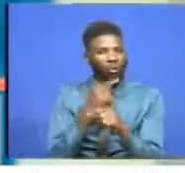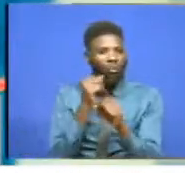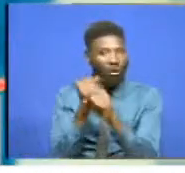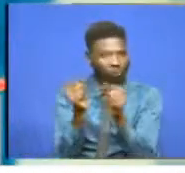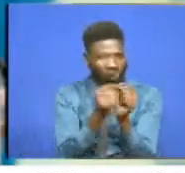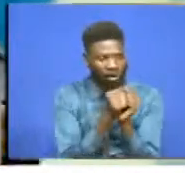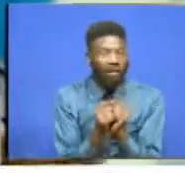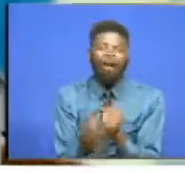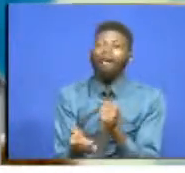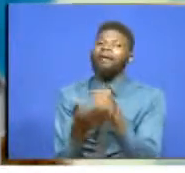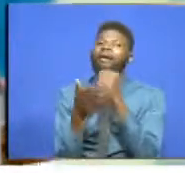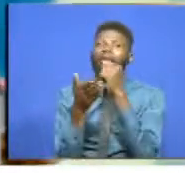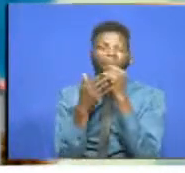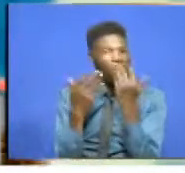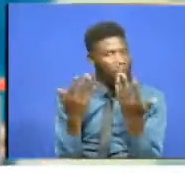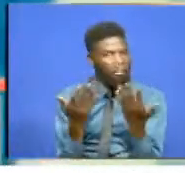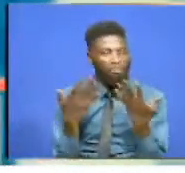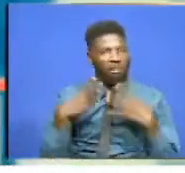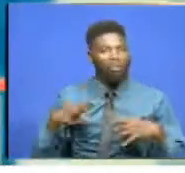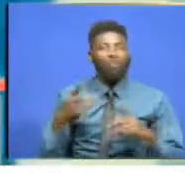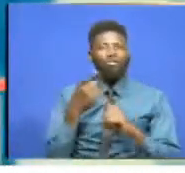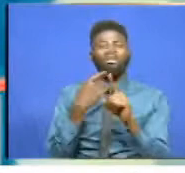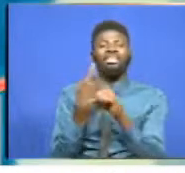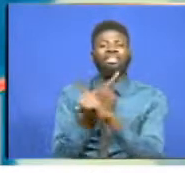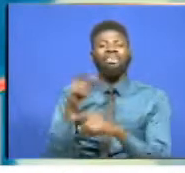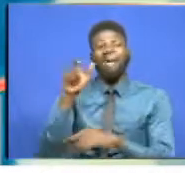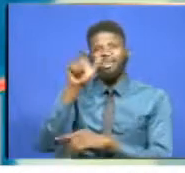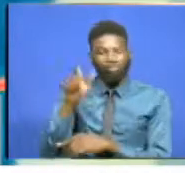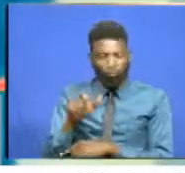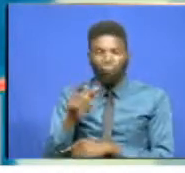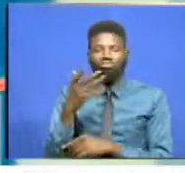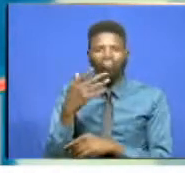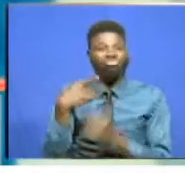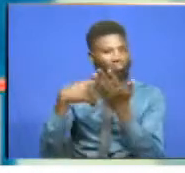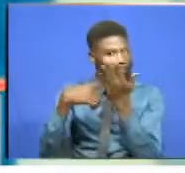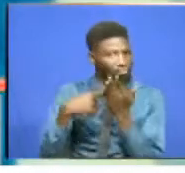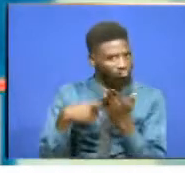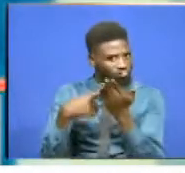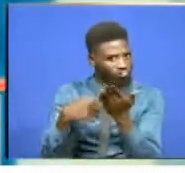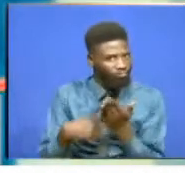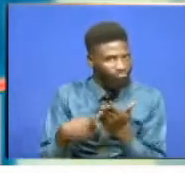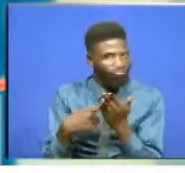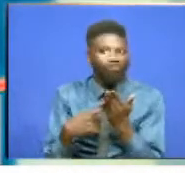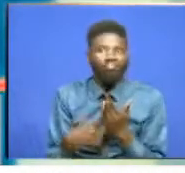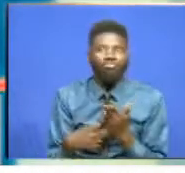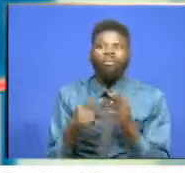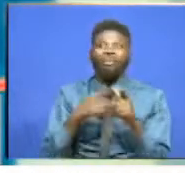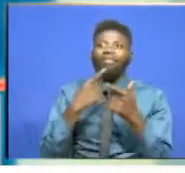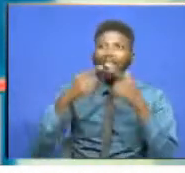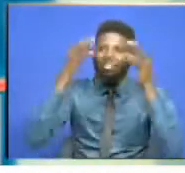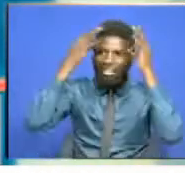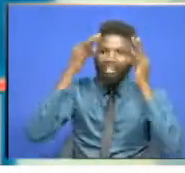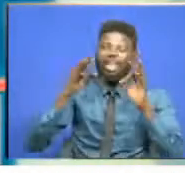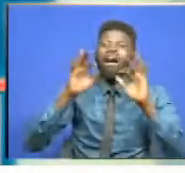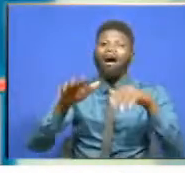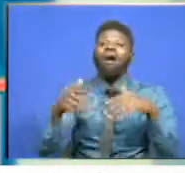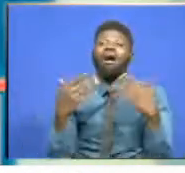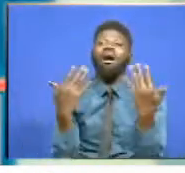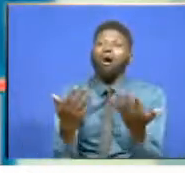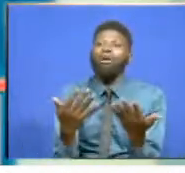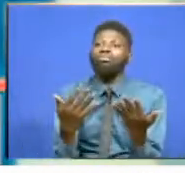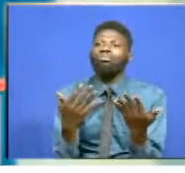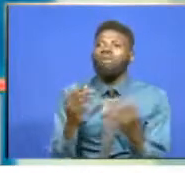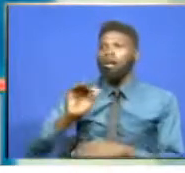sensitivities from the various regions of this country on the table in making a decision on how this